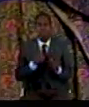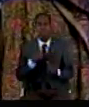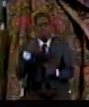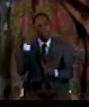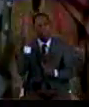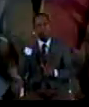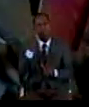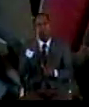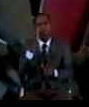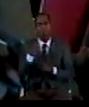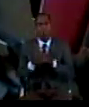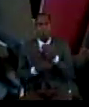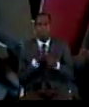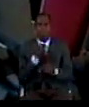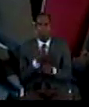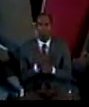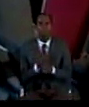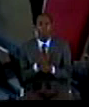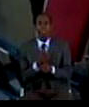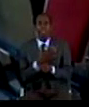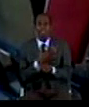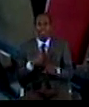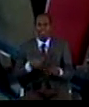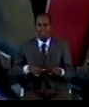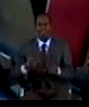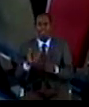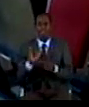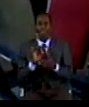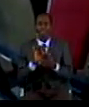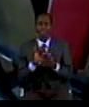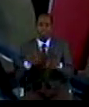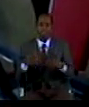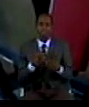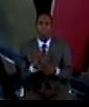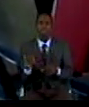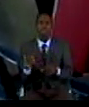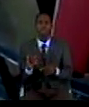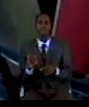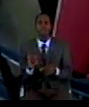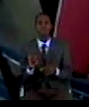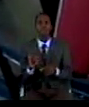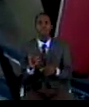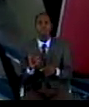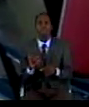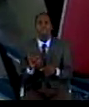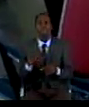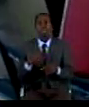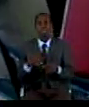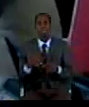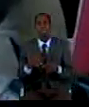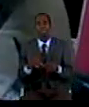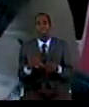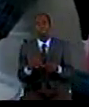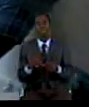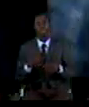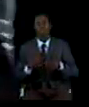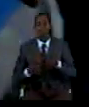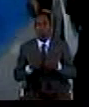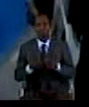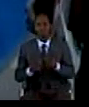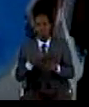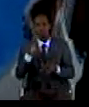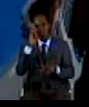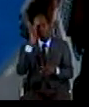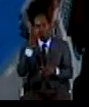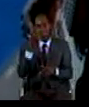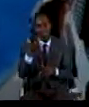and counting. And let me start with the band leader who is up there. Can you wave